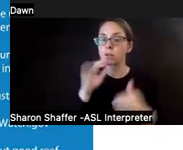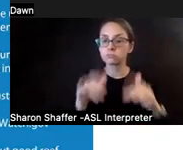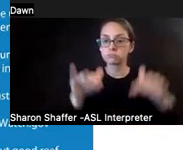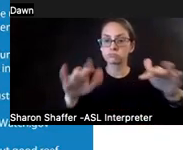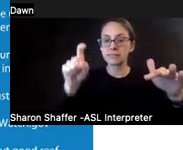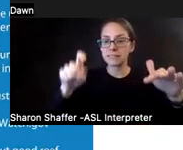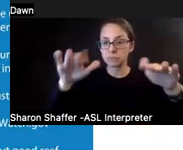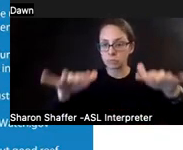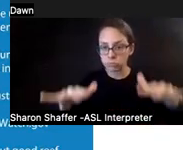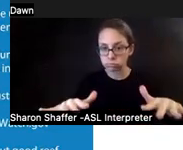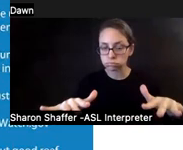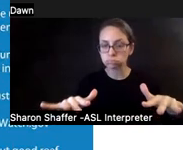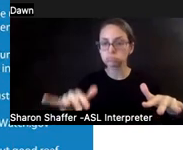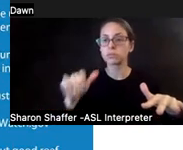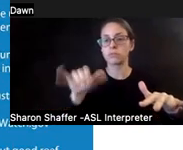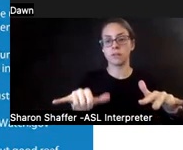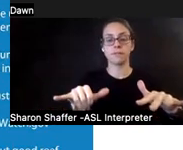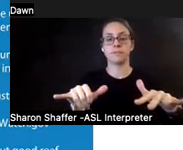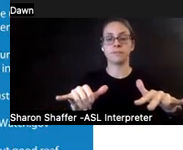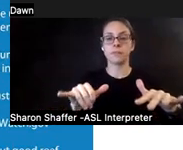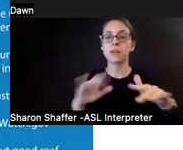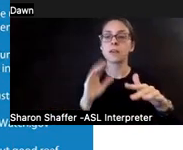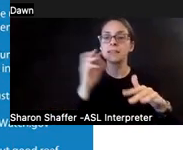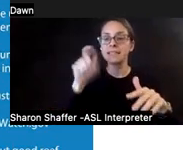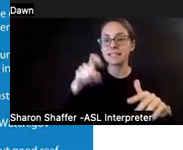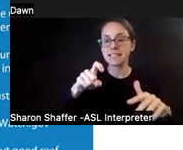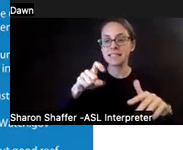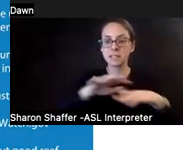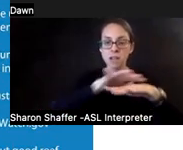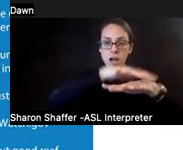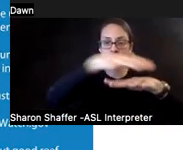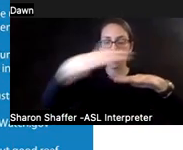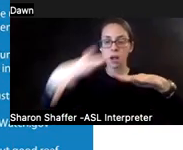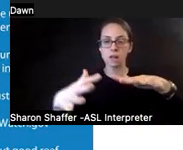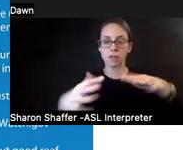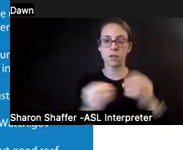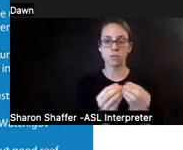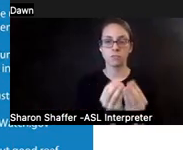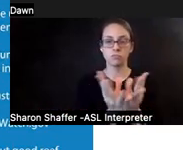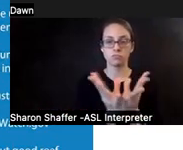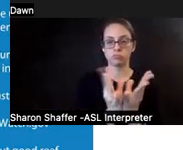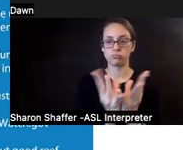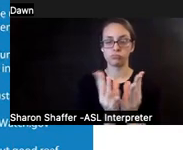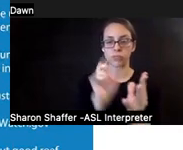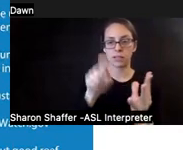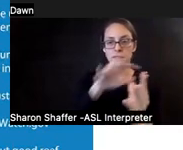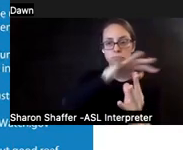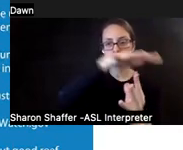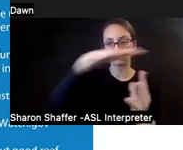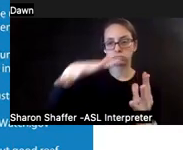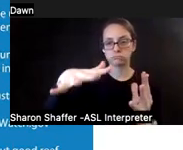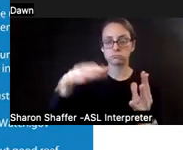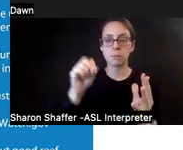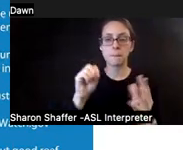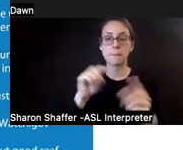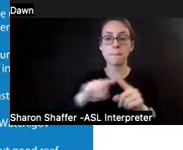sediment covers the water, covers the coral reefs, that's potential both smothering the corals with the sediment landing on